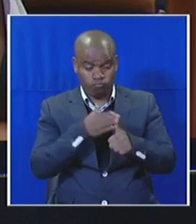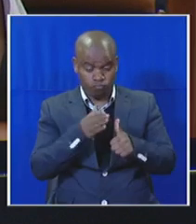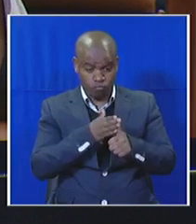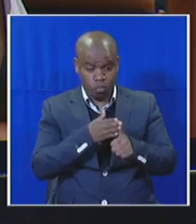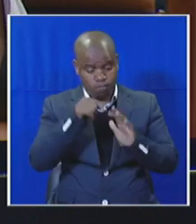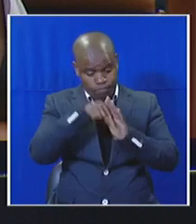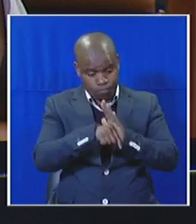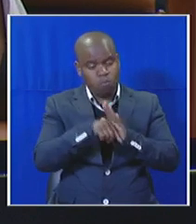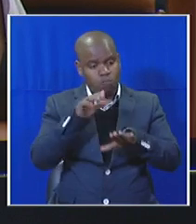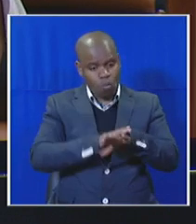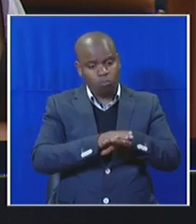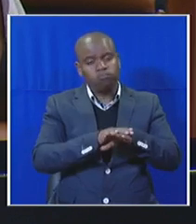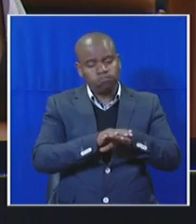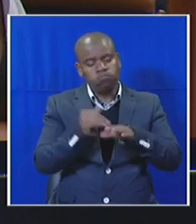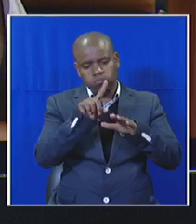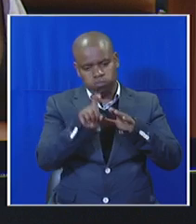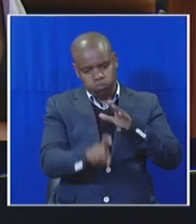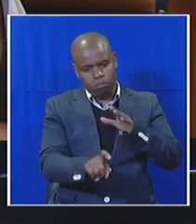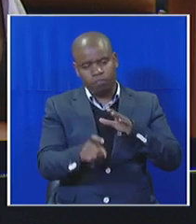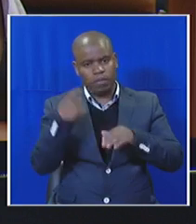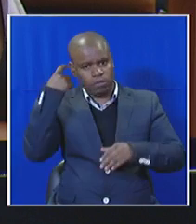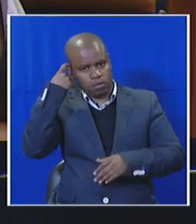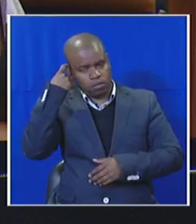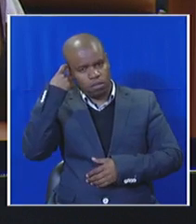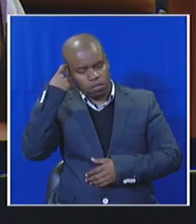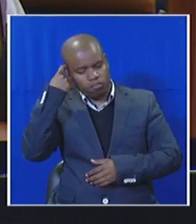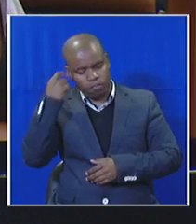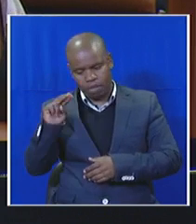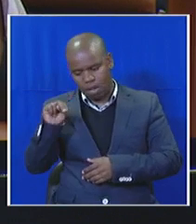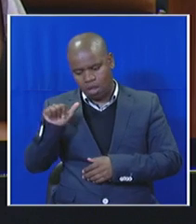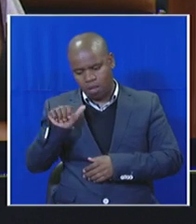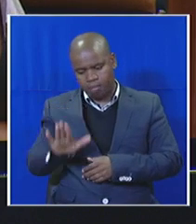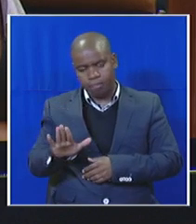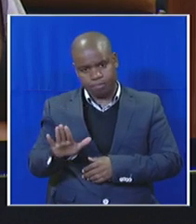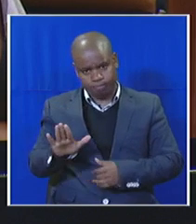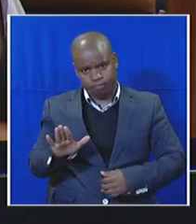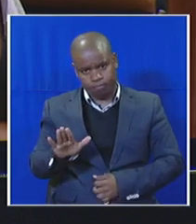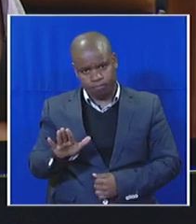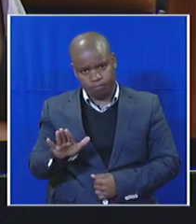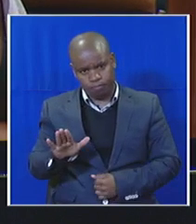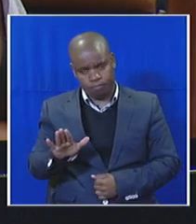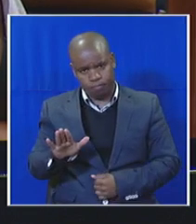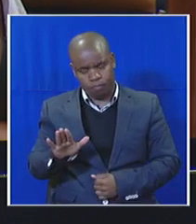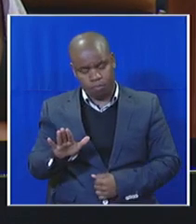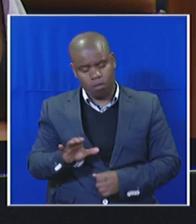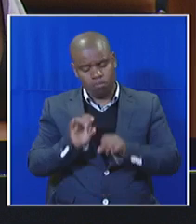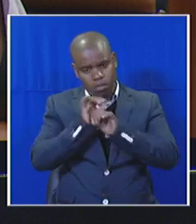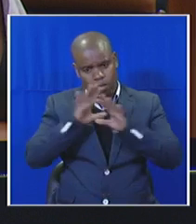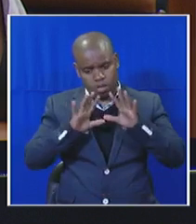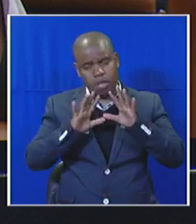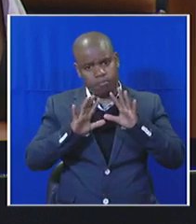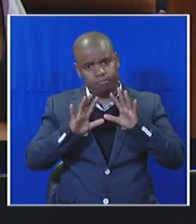inquiry by the Secretary to the National Assembly, the Honorable Steenhuisen clarified that in